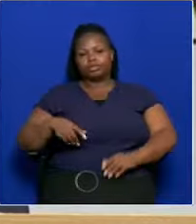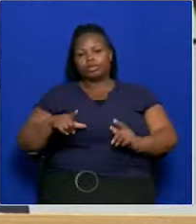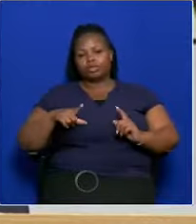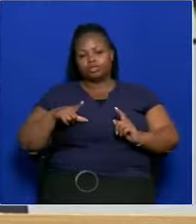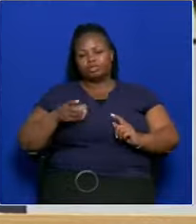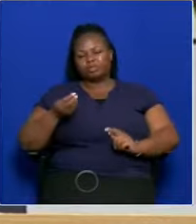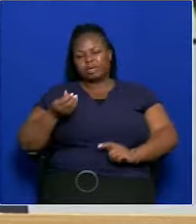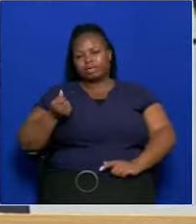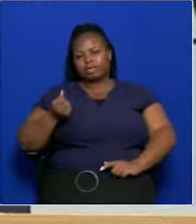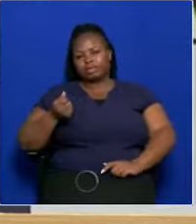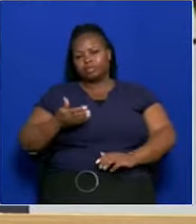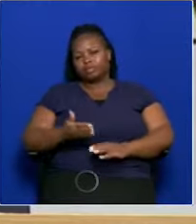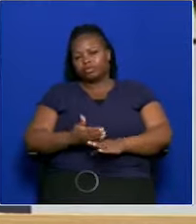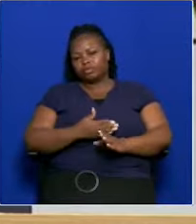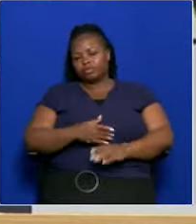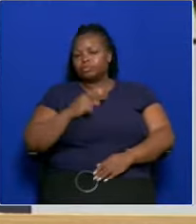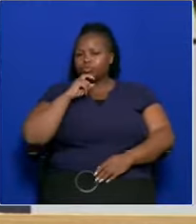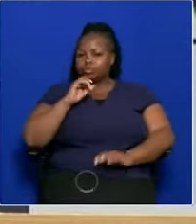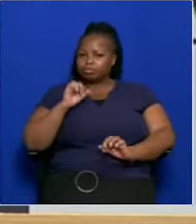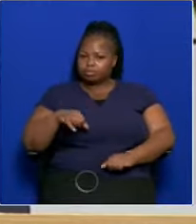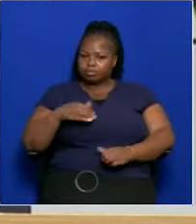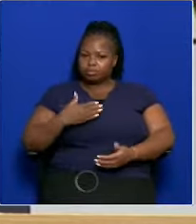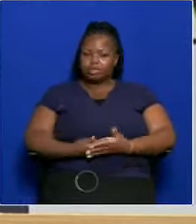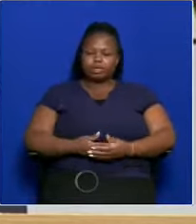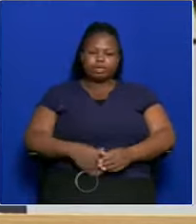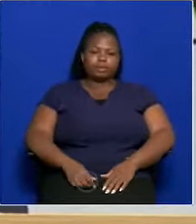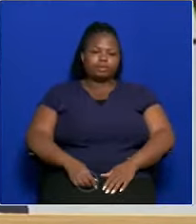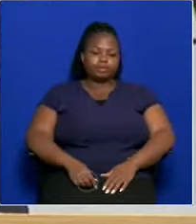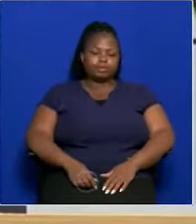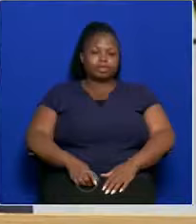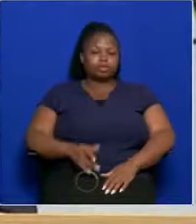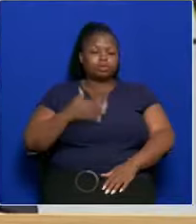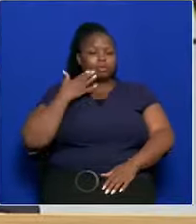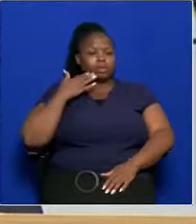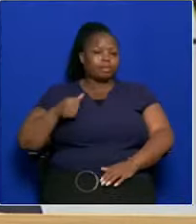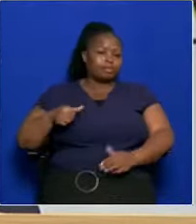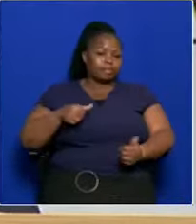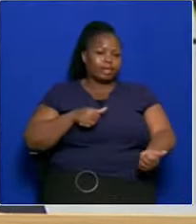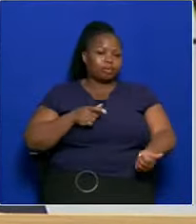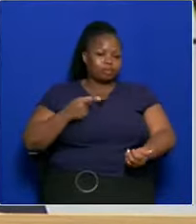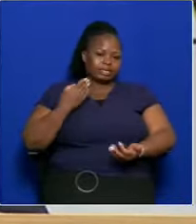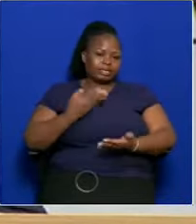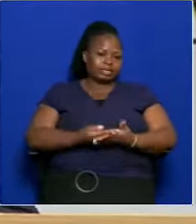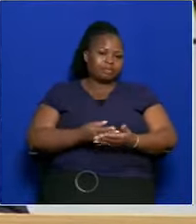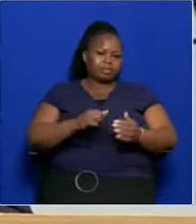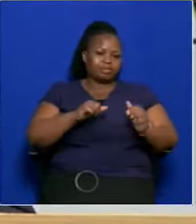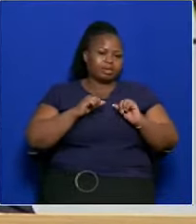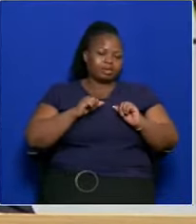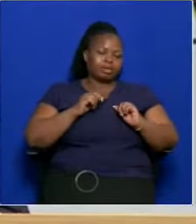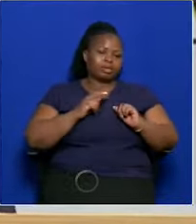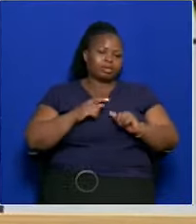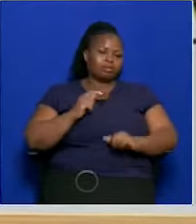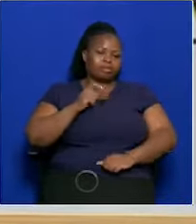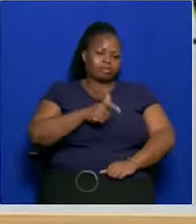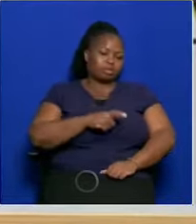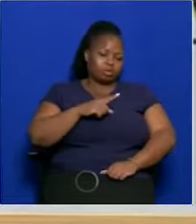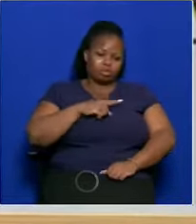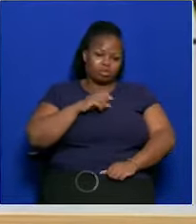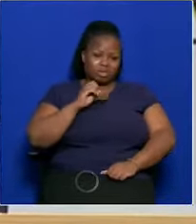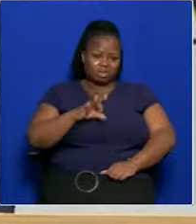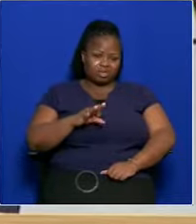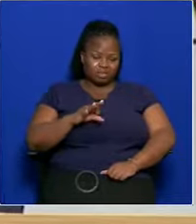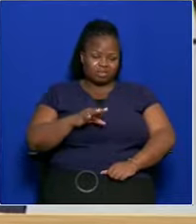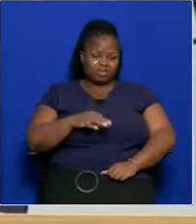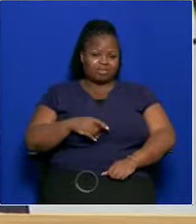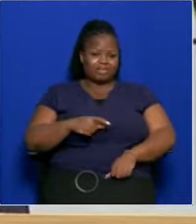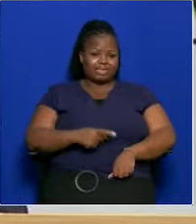must utilize going there. When you come back, you must claim it back to be paid, or else, if a certain duration passes,